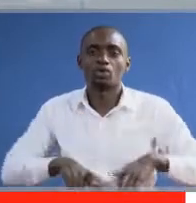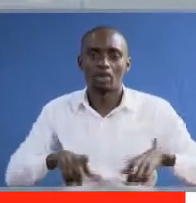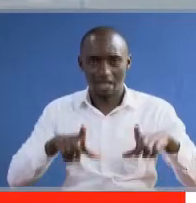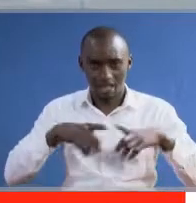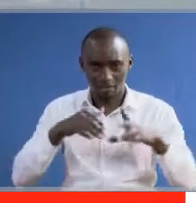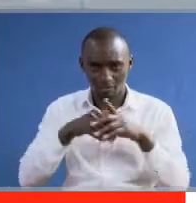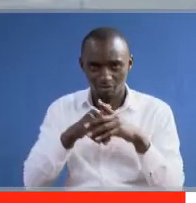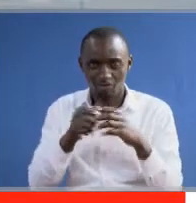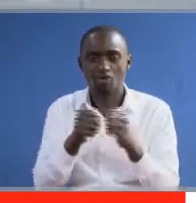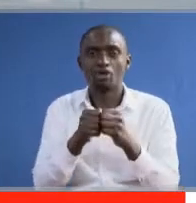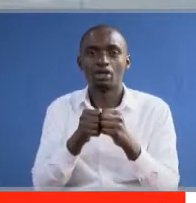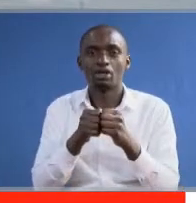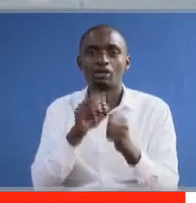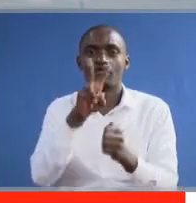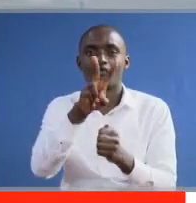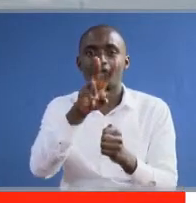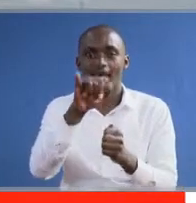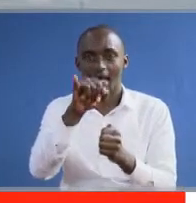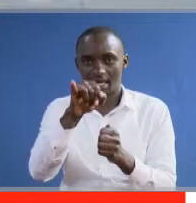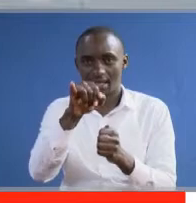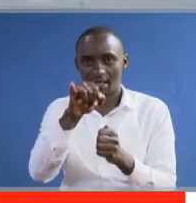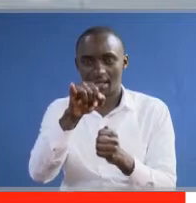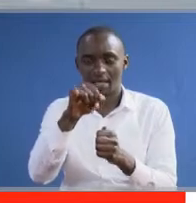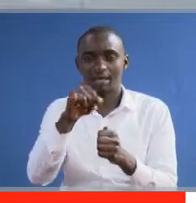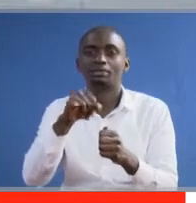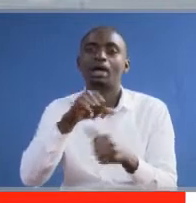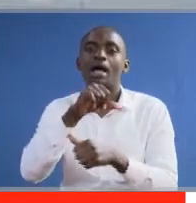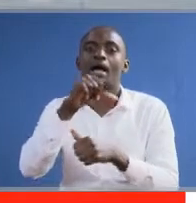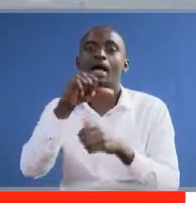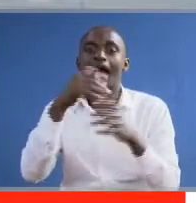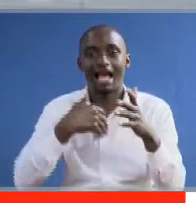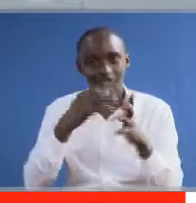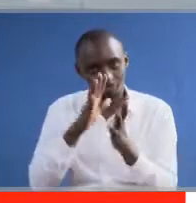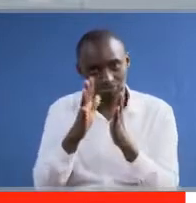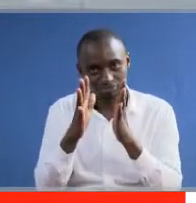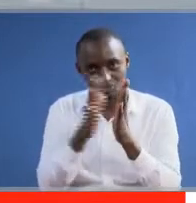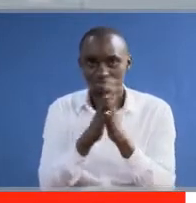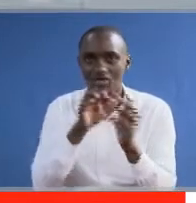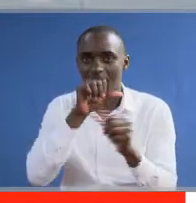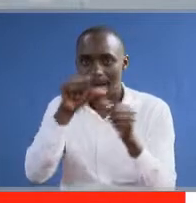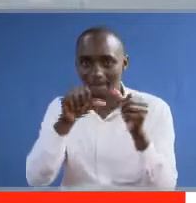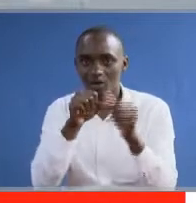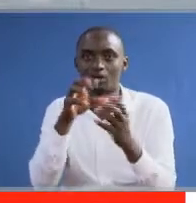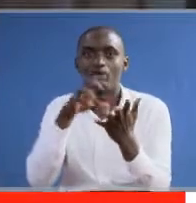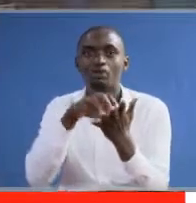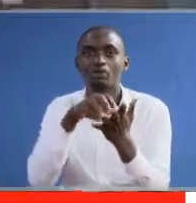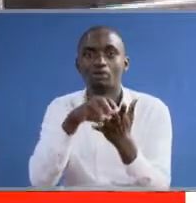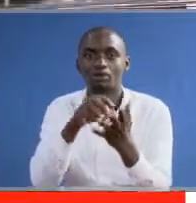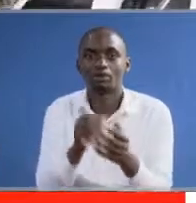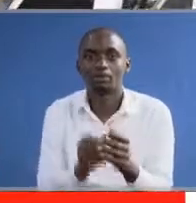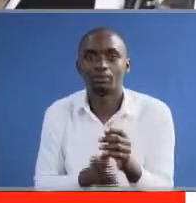impairment, and gathered us the following story on the daily hustle of the duo despite their conditions.